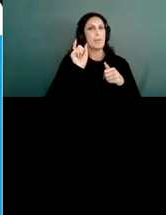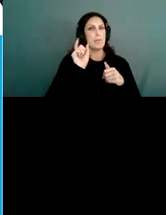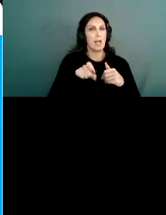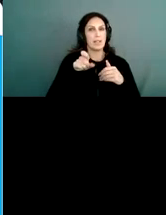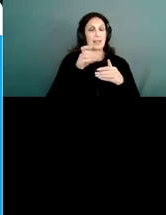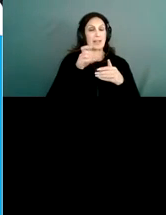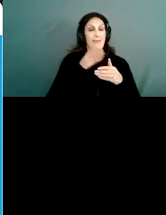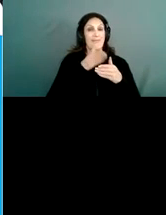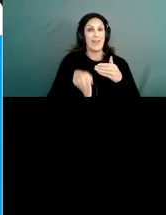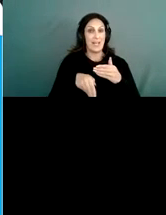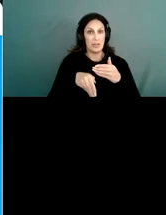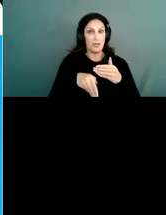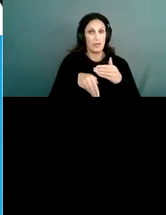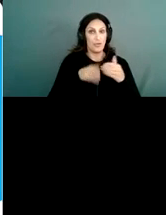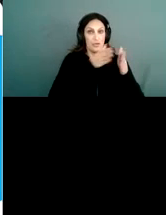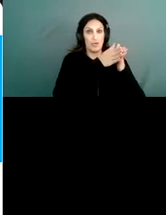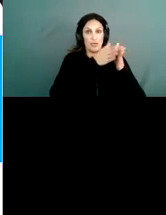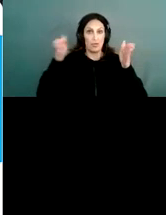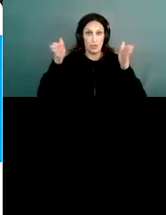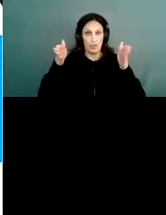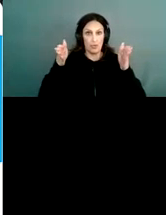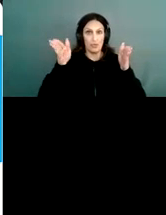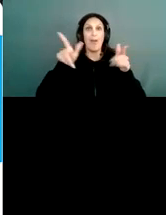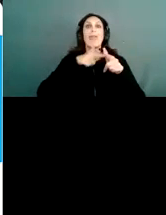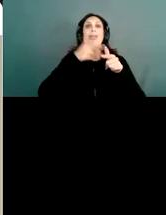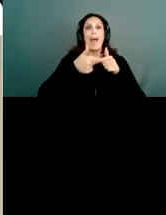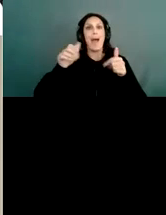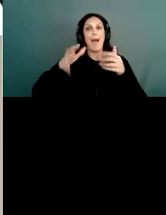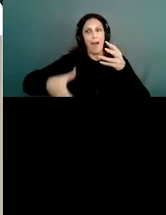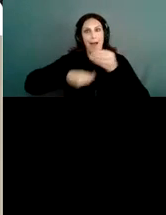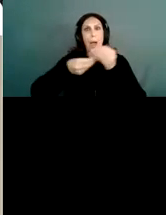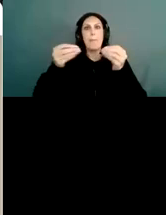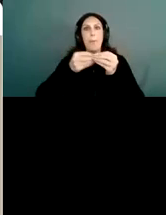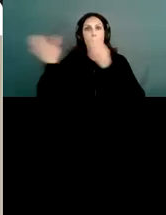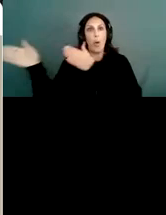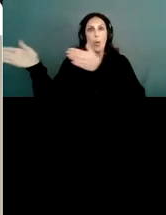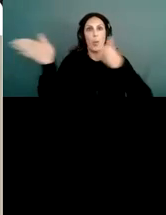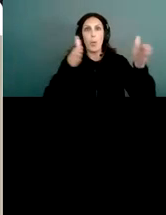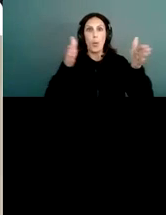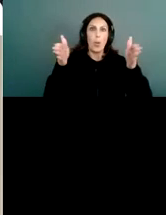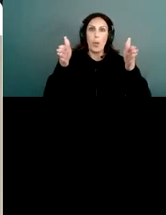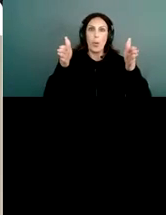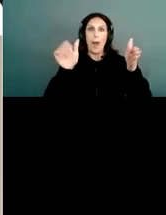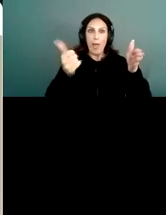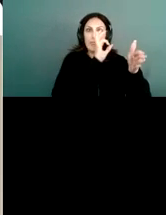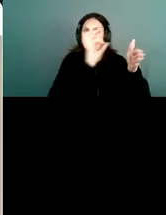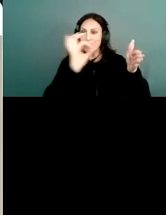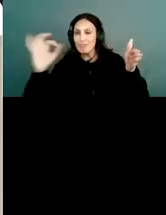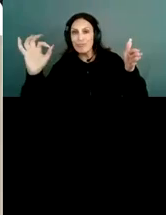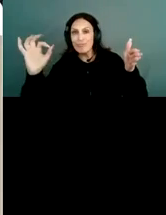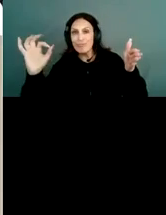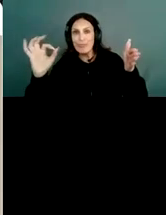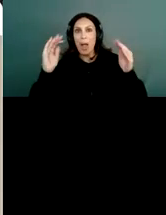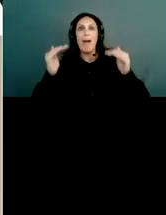is unlocked. When all activities have been completed, the student will see a reward animation and they will be promoted